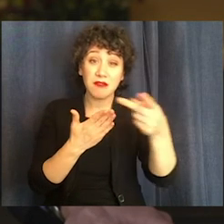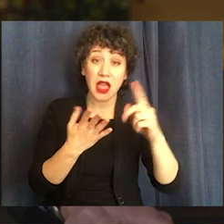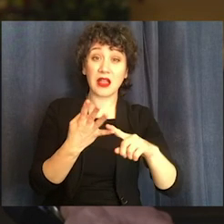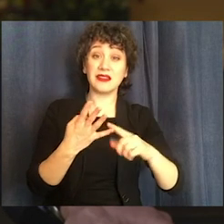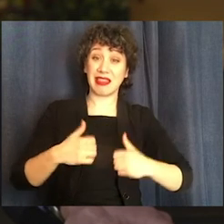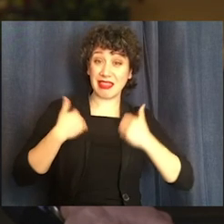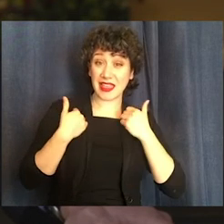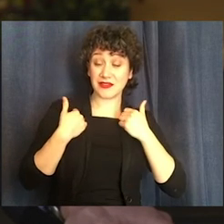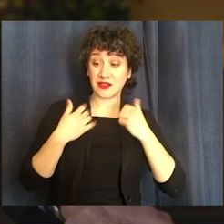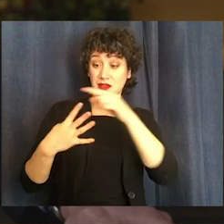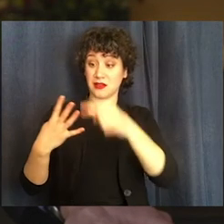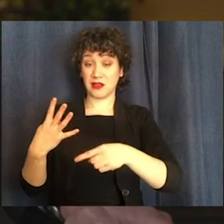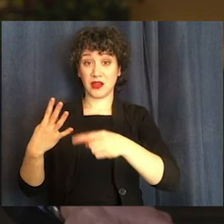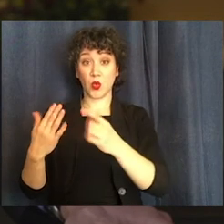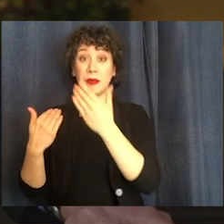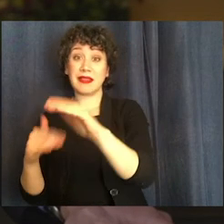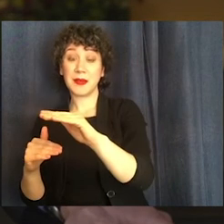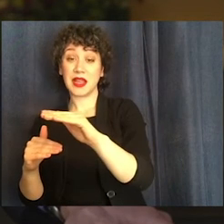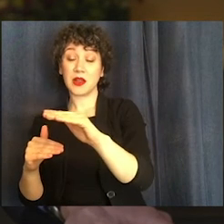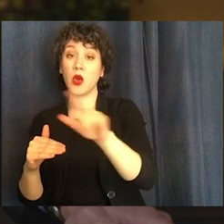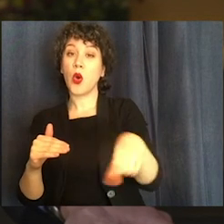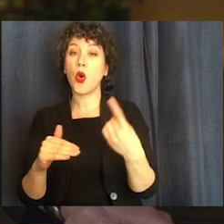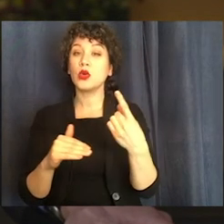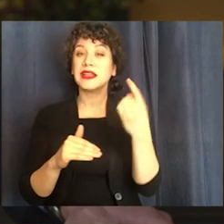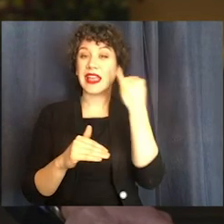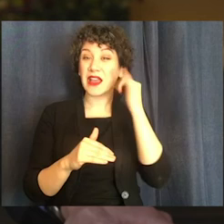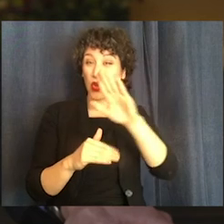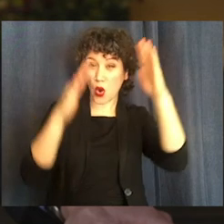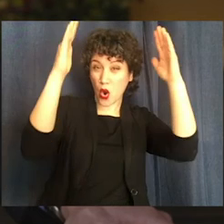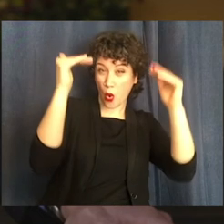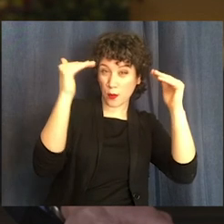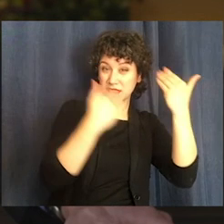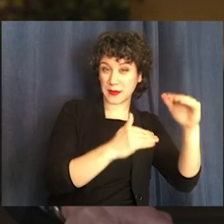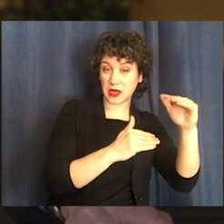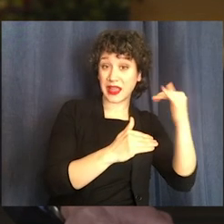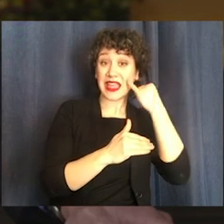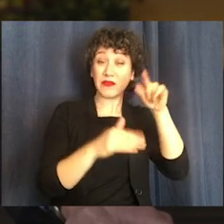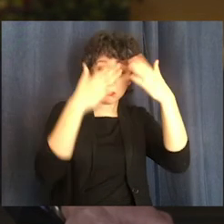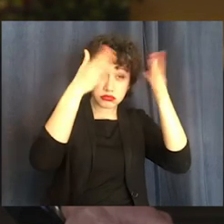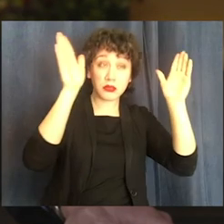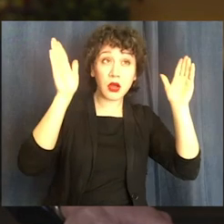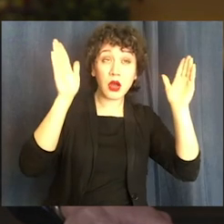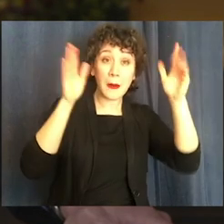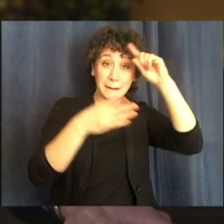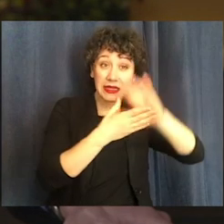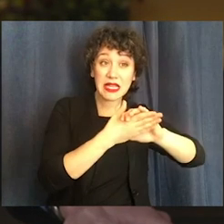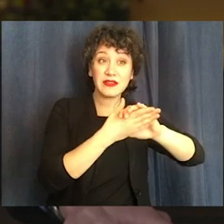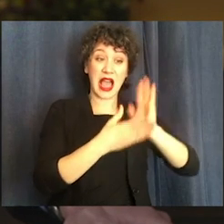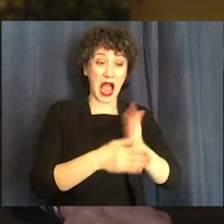always see the results until much later." In closing, graduates of